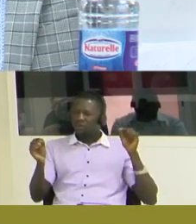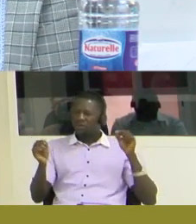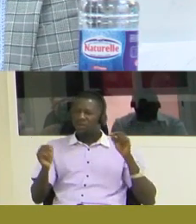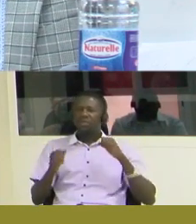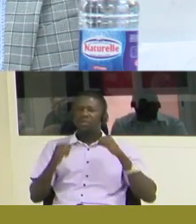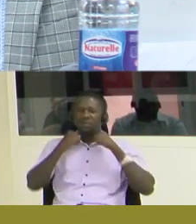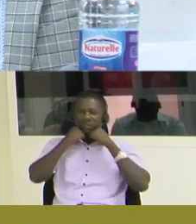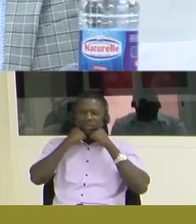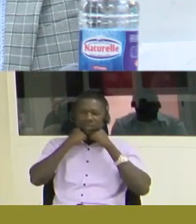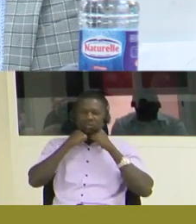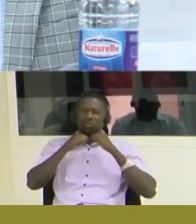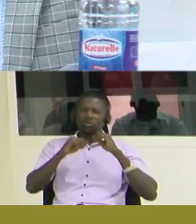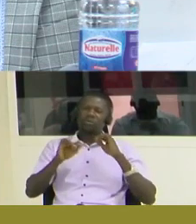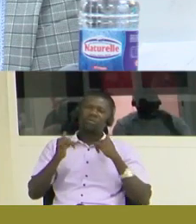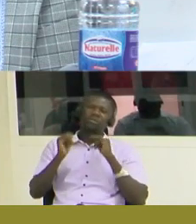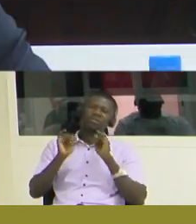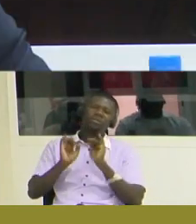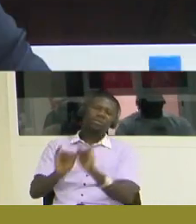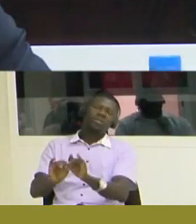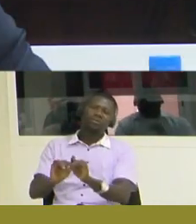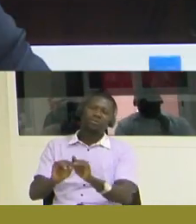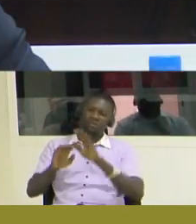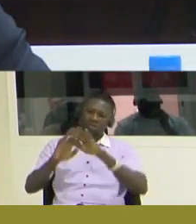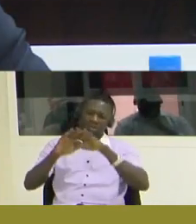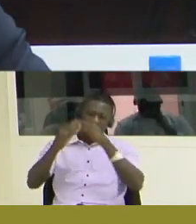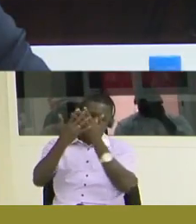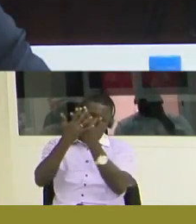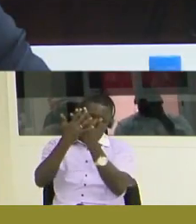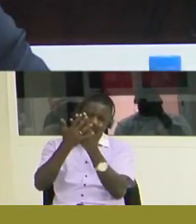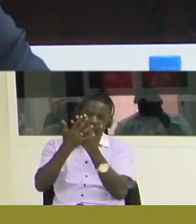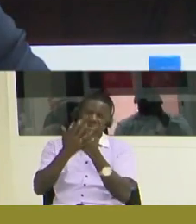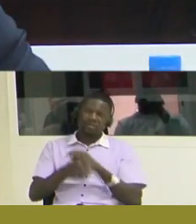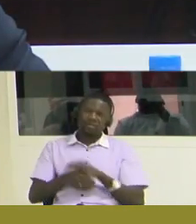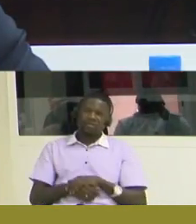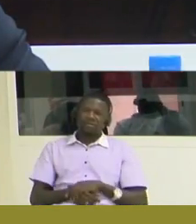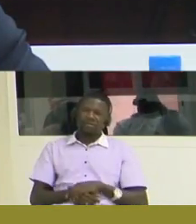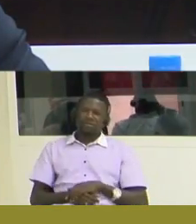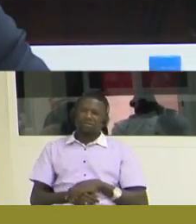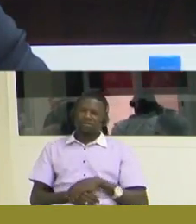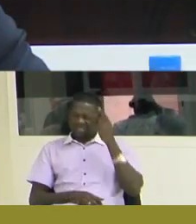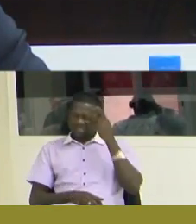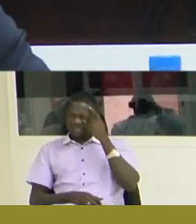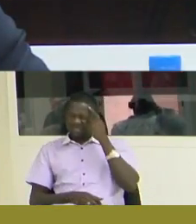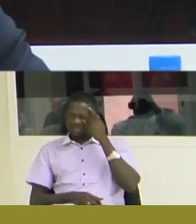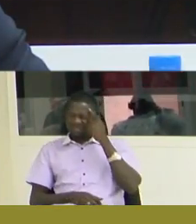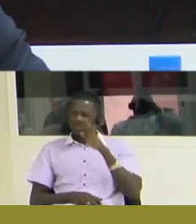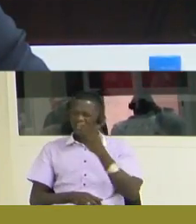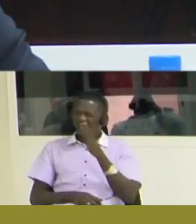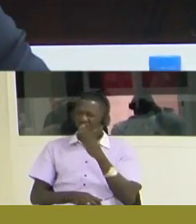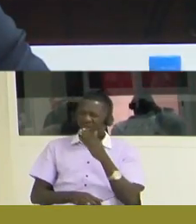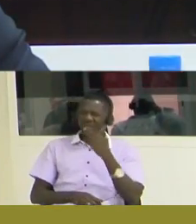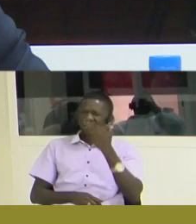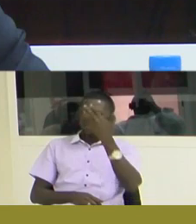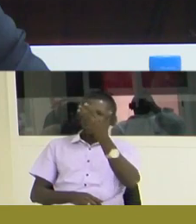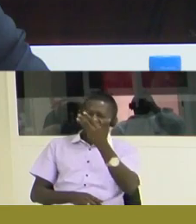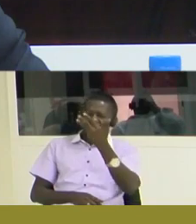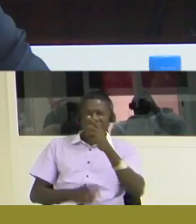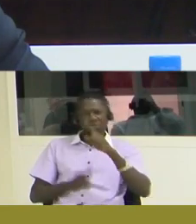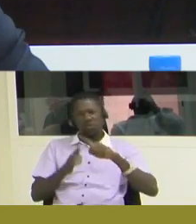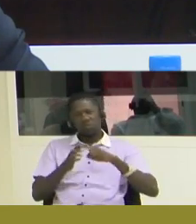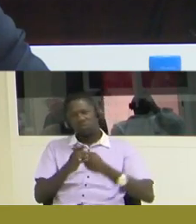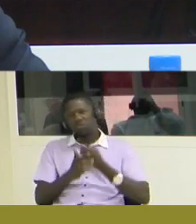sentenced to be in prison I think it was either 9 or 11 years one of the two nine years if